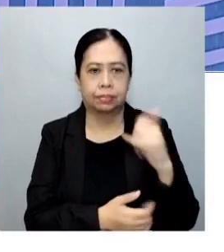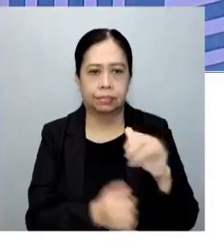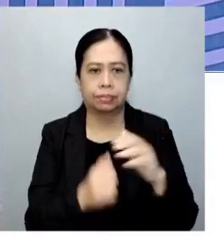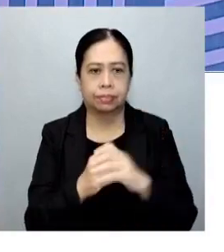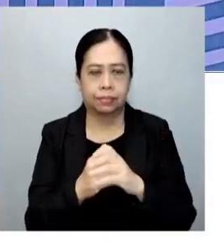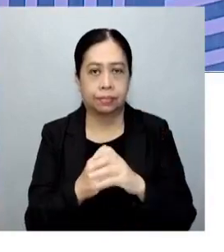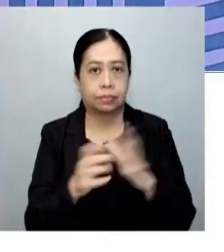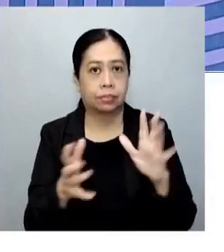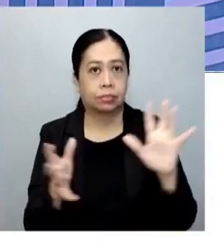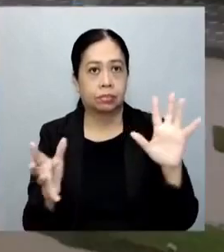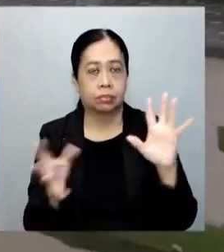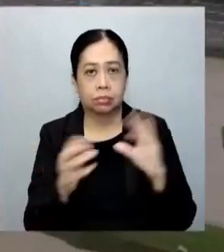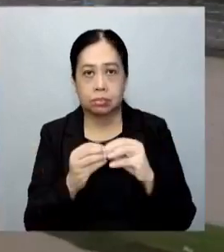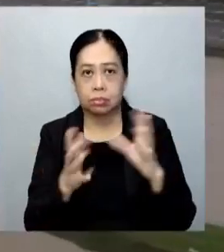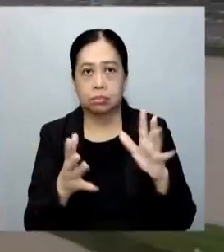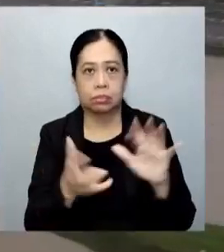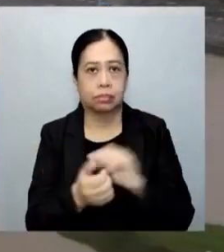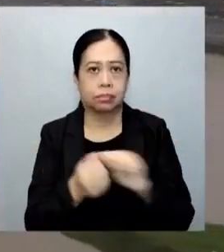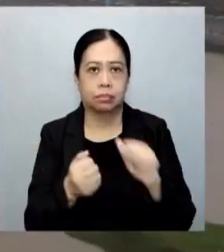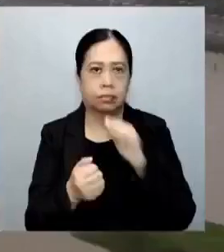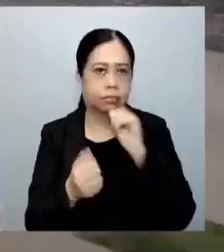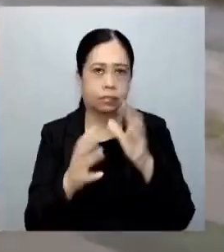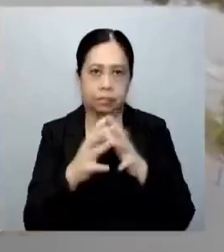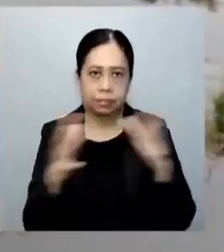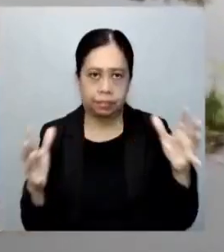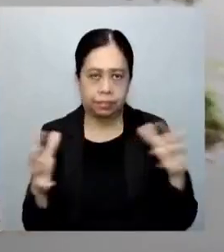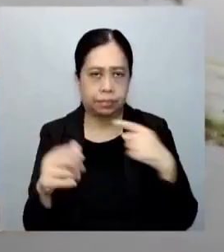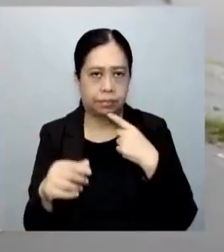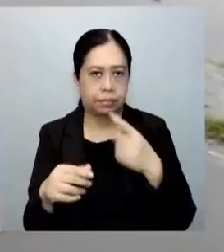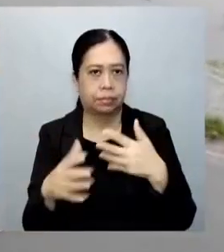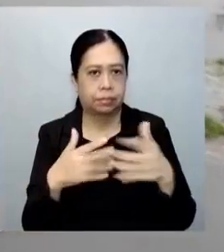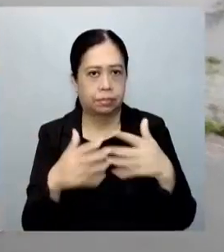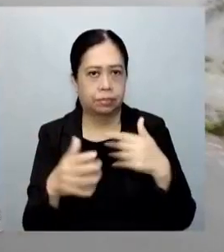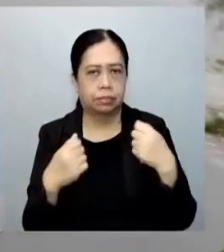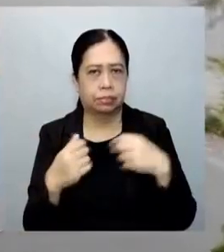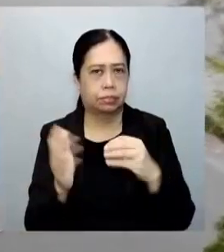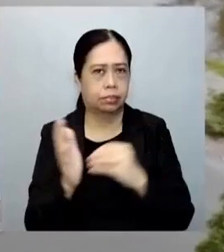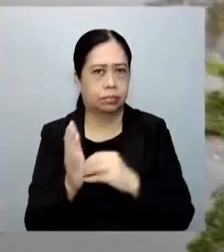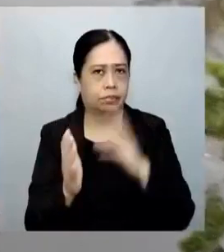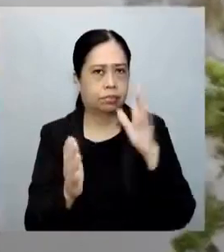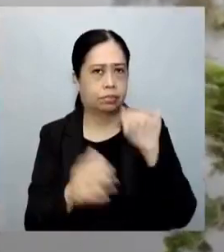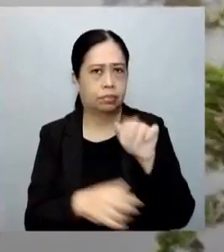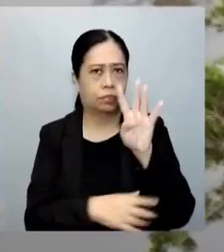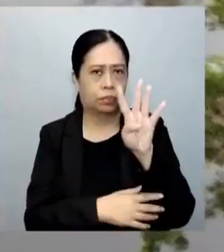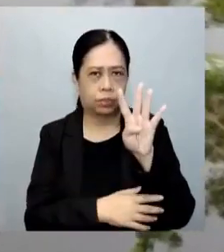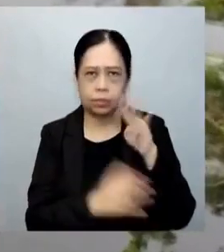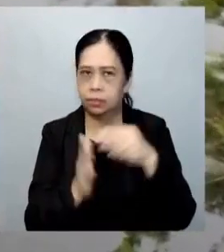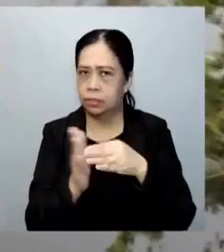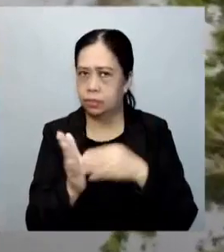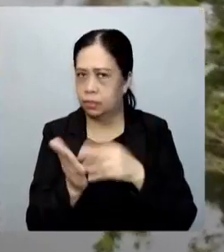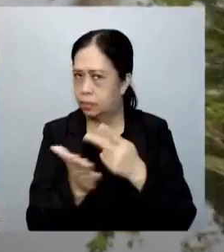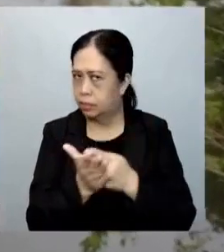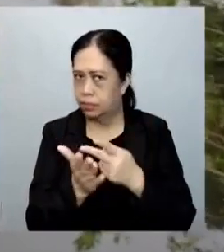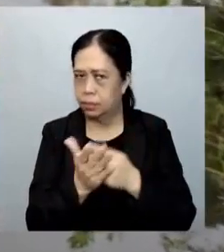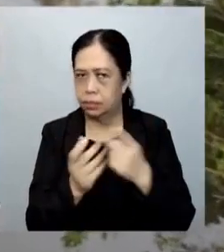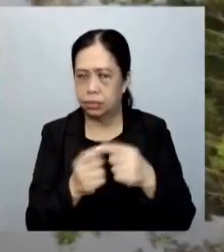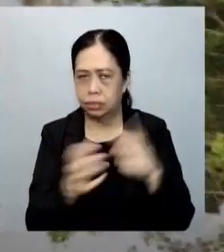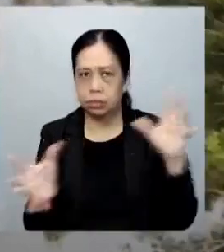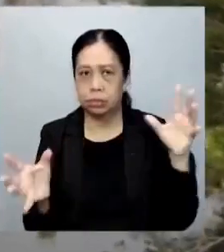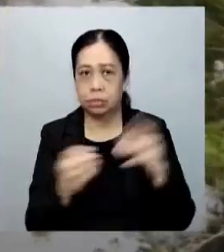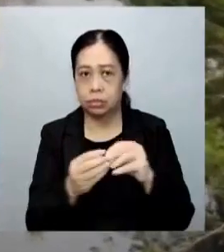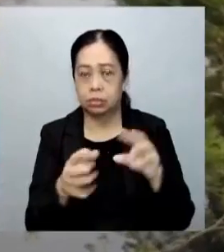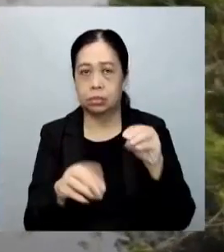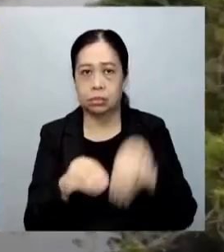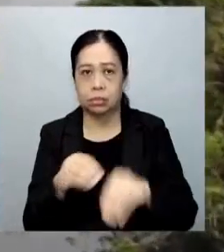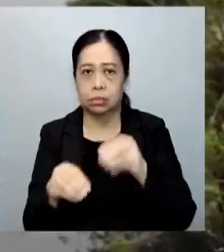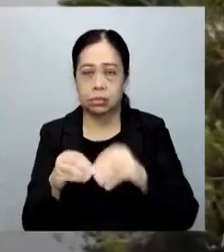the damage is not that big. This despite the country recording 5.4 billion pesos worth of agriculture and